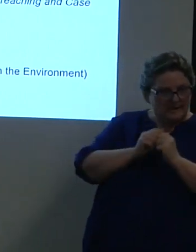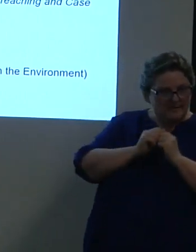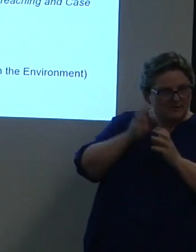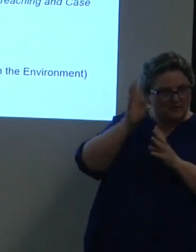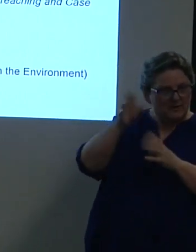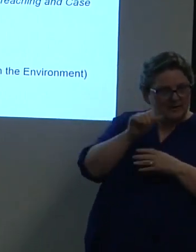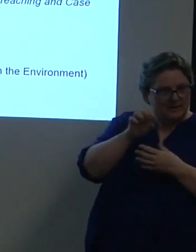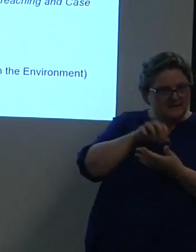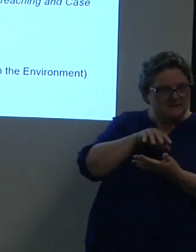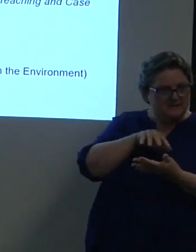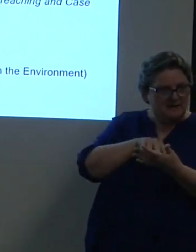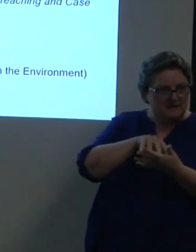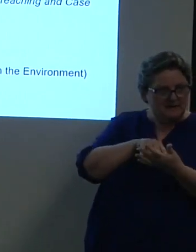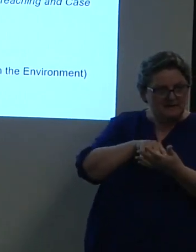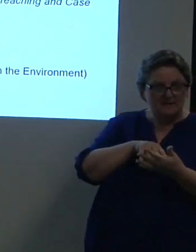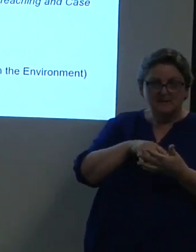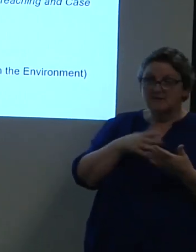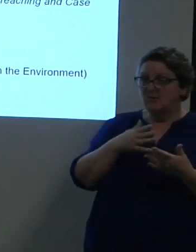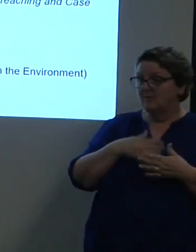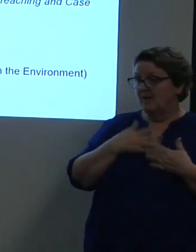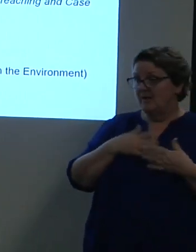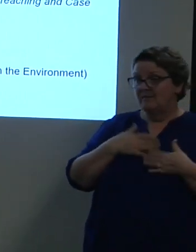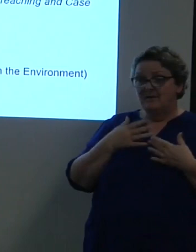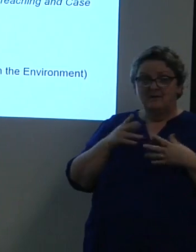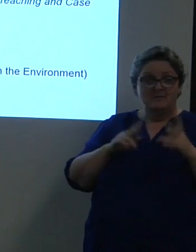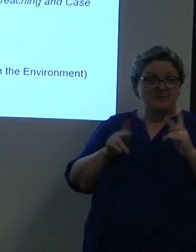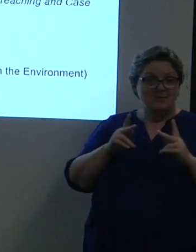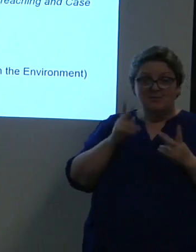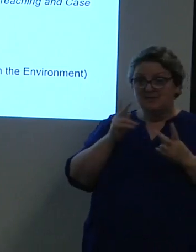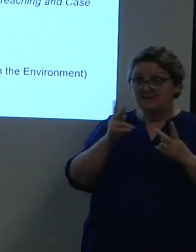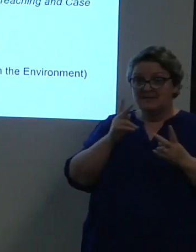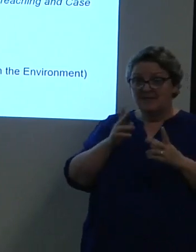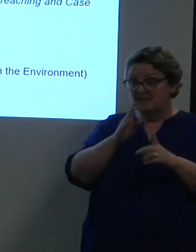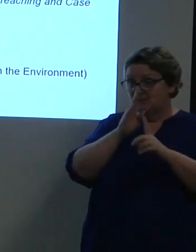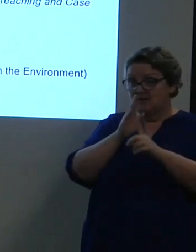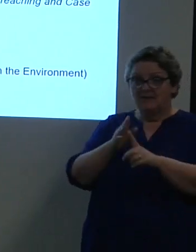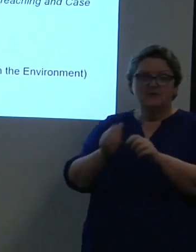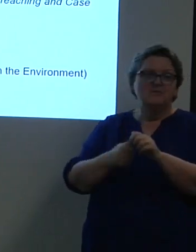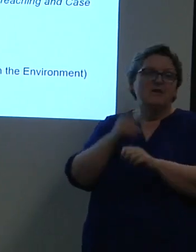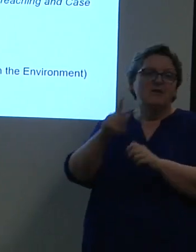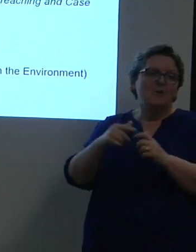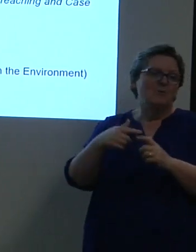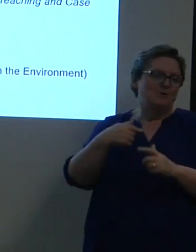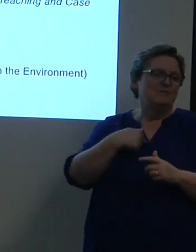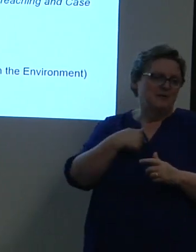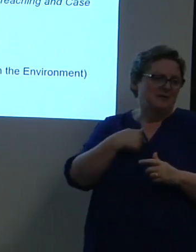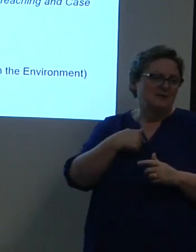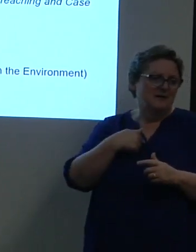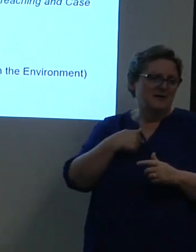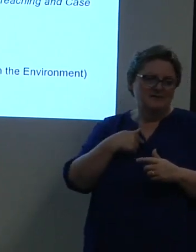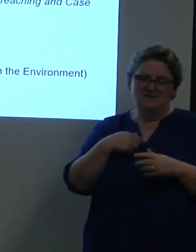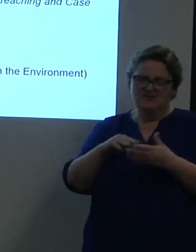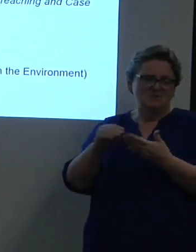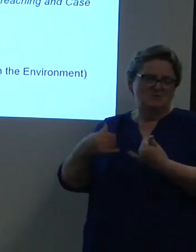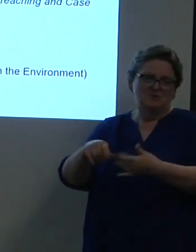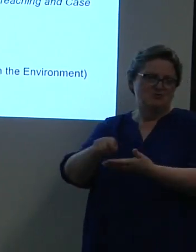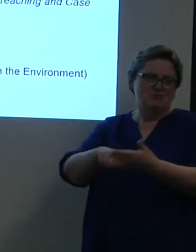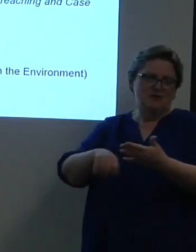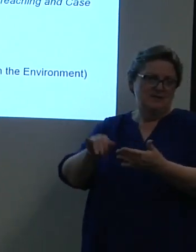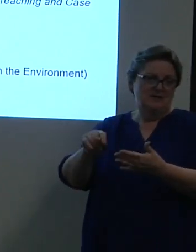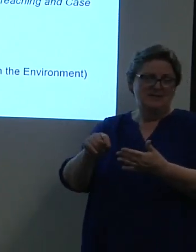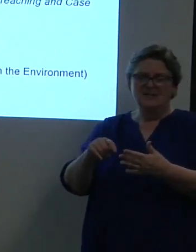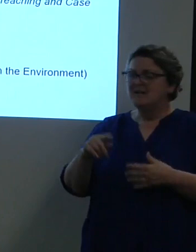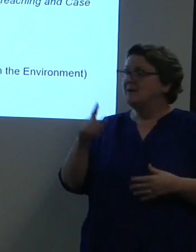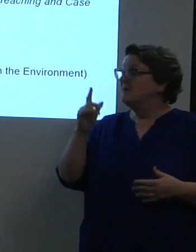other people. So I'm happy if people want to see that directly, you can follow up with me and see the draft. The students are still working on it, right? But that